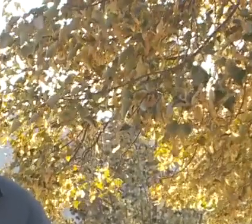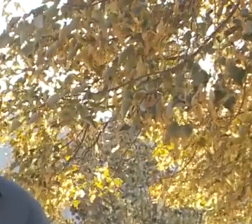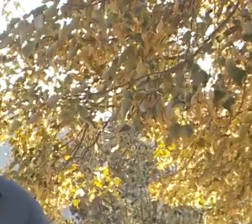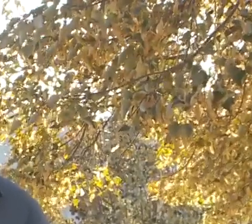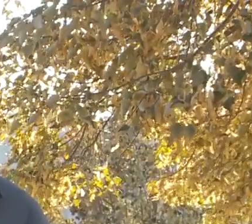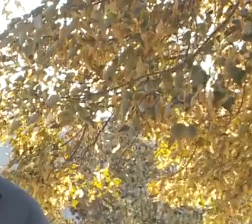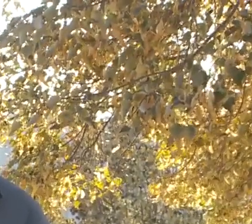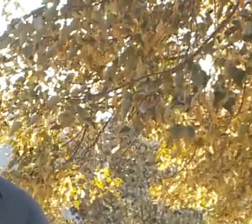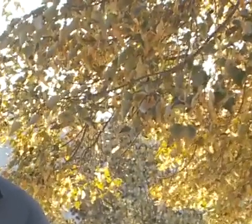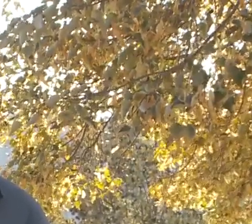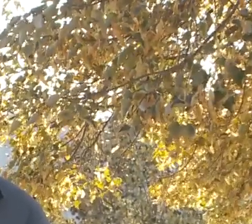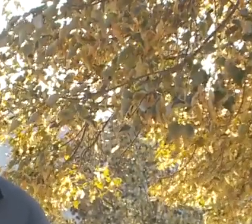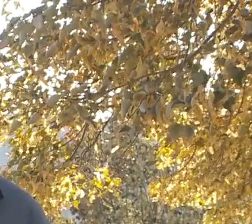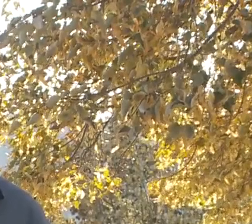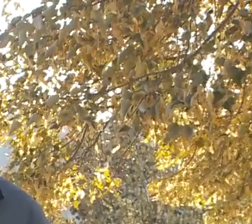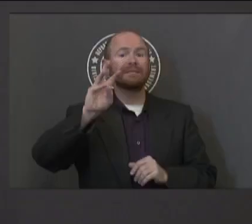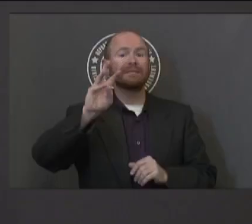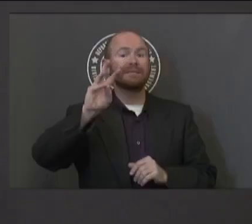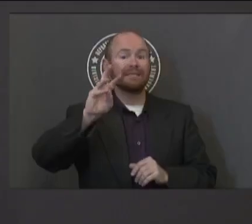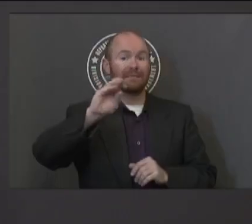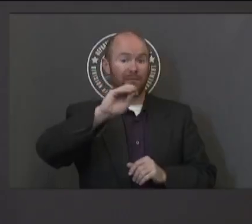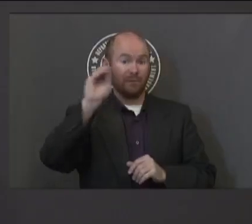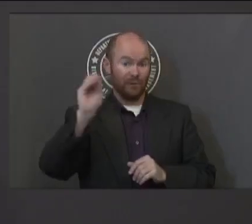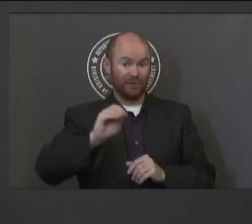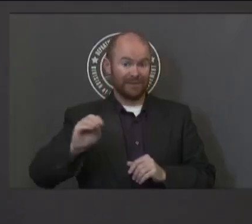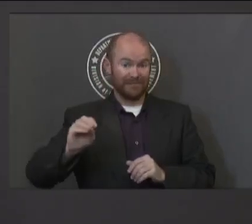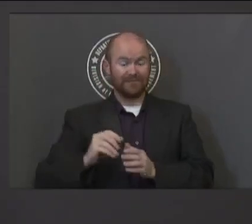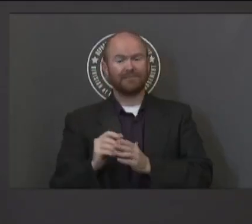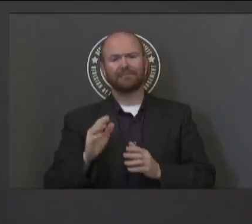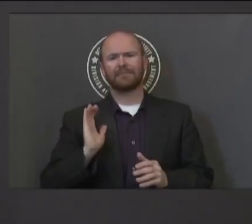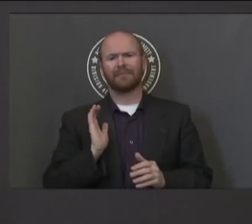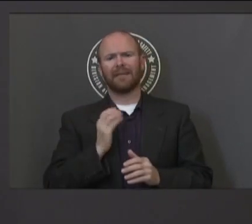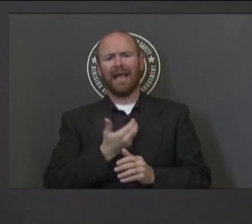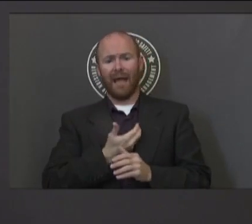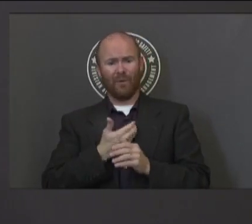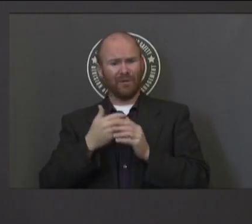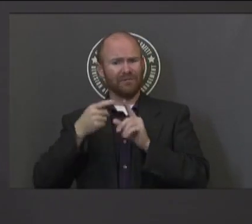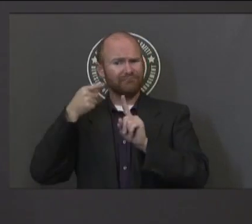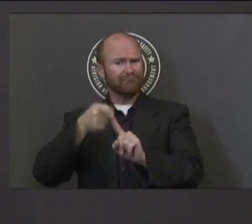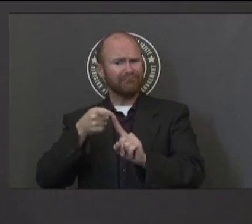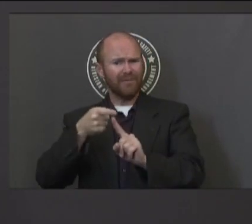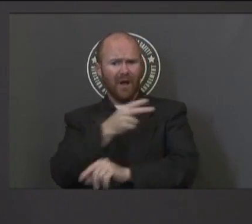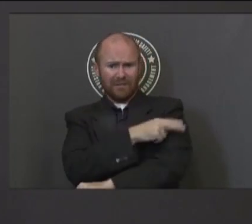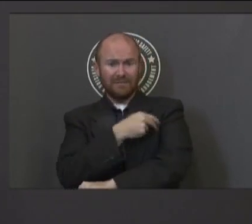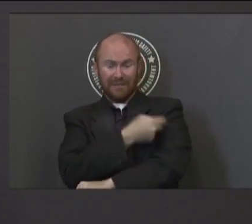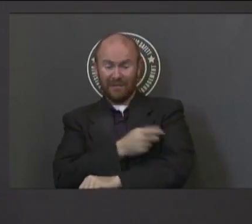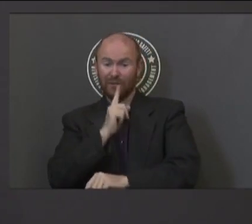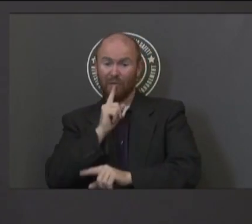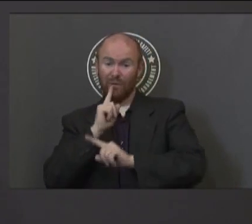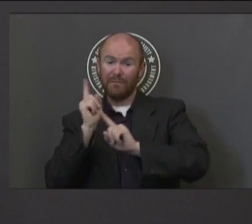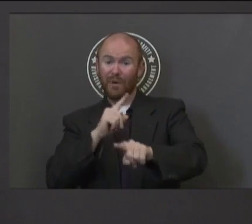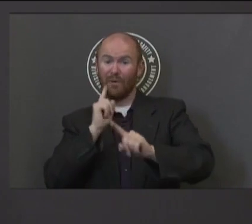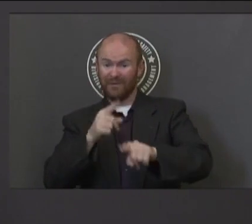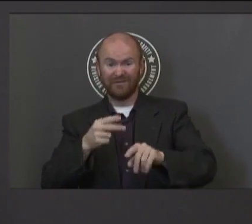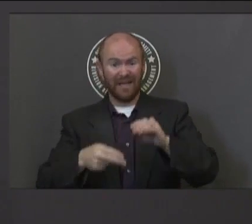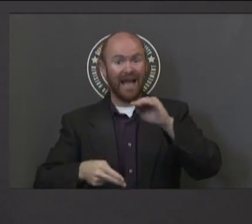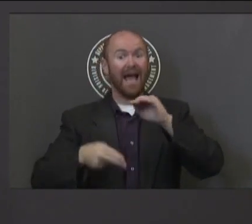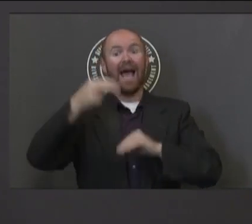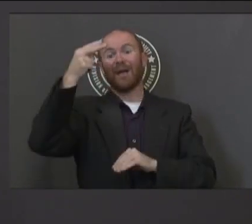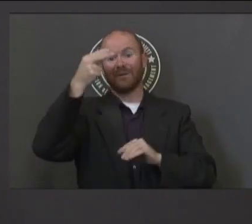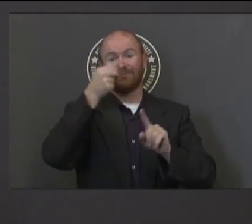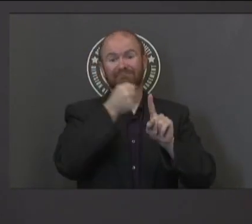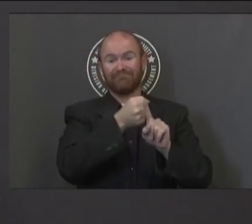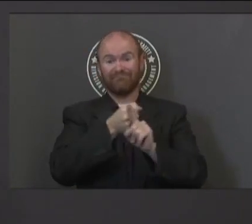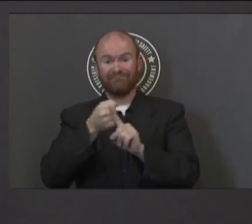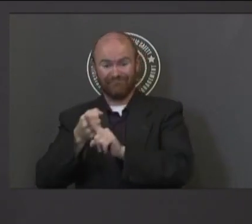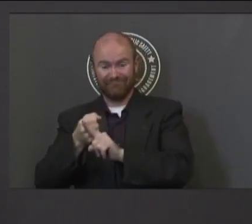hospitals hitting a crisis point. Our key referral hospitals continue to report higher occupancy and